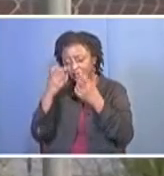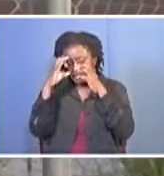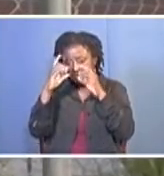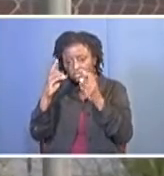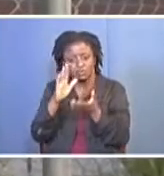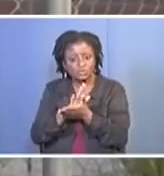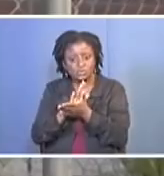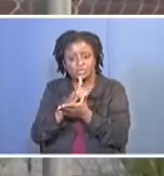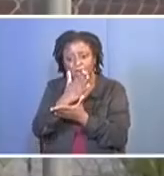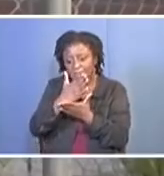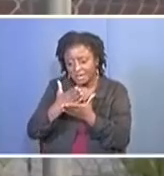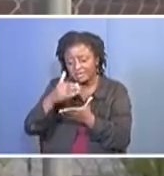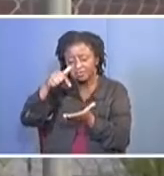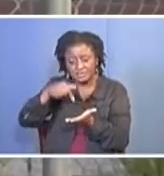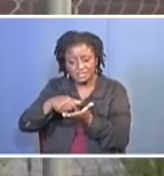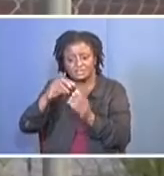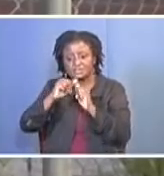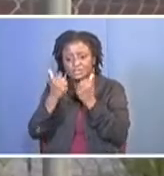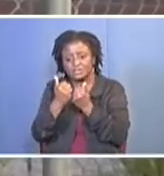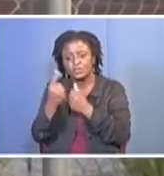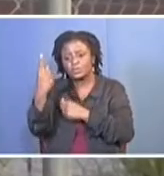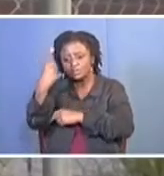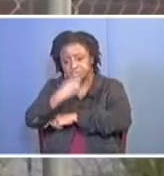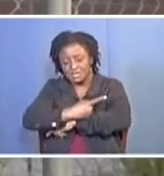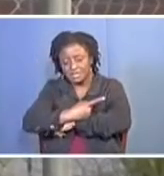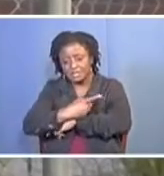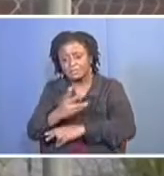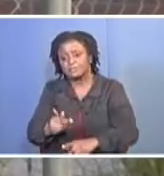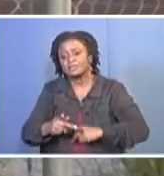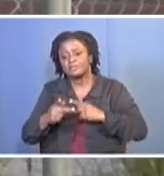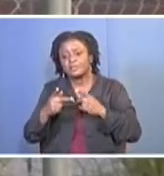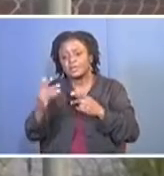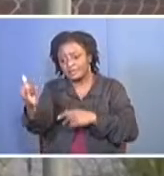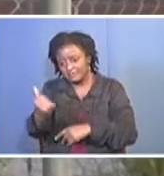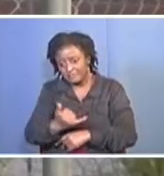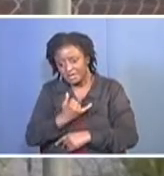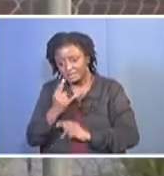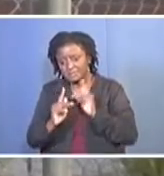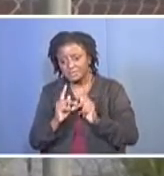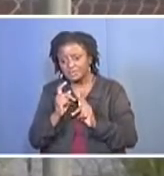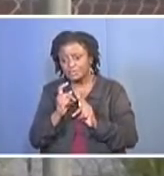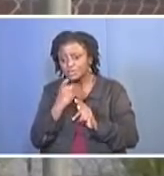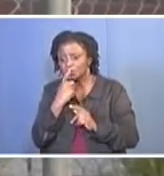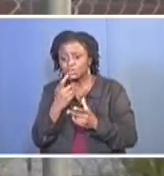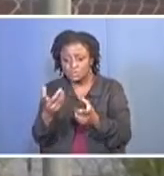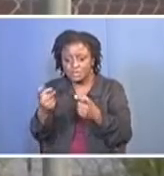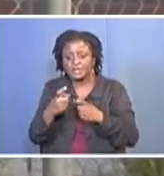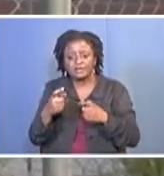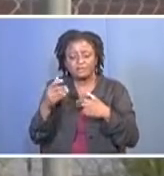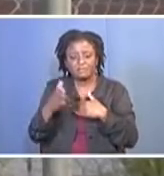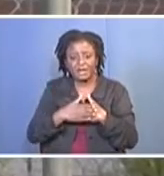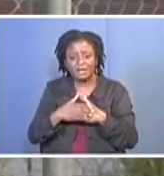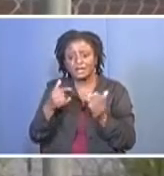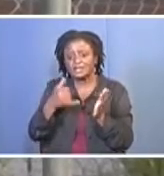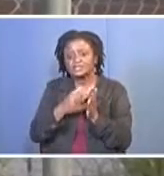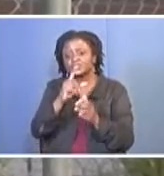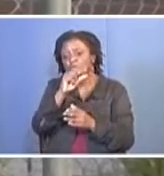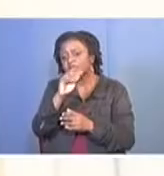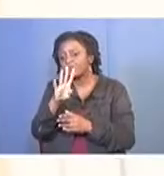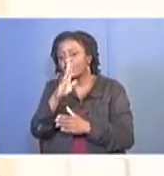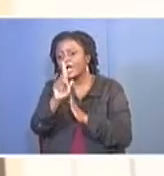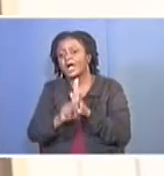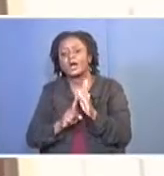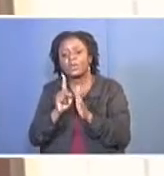just a day to invite persons to give back who Catholic education has a positive impact on. It's a 24-hour online